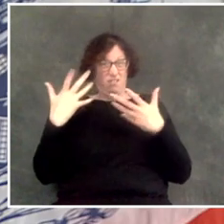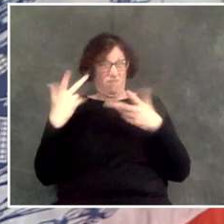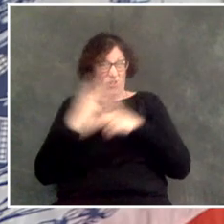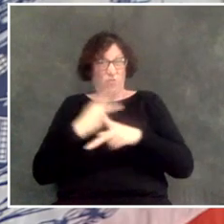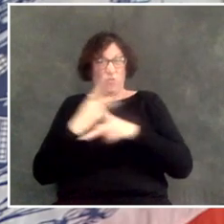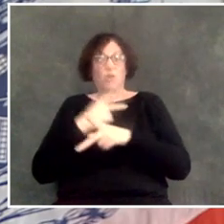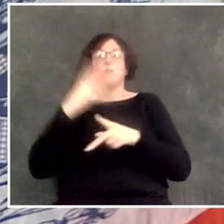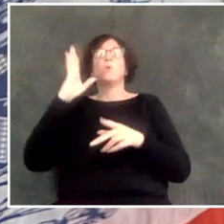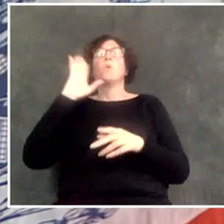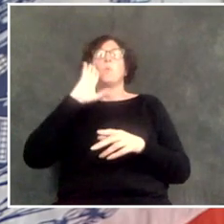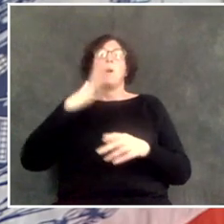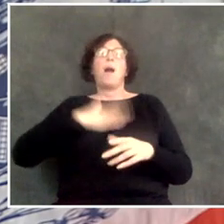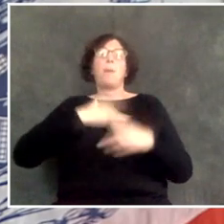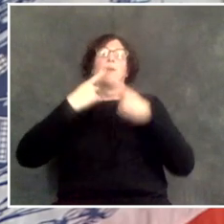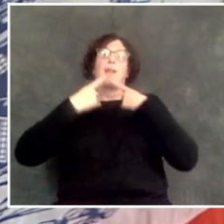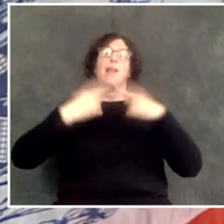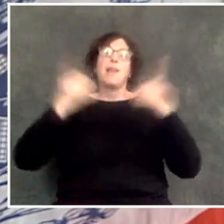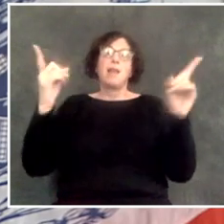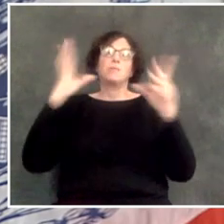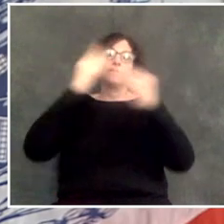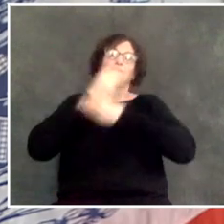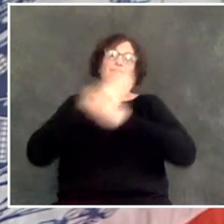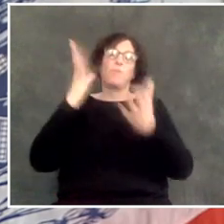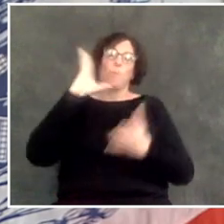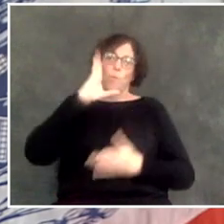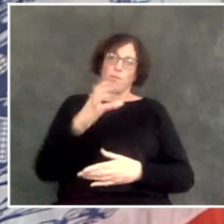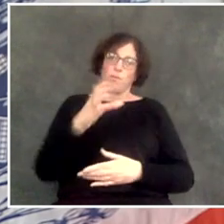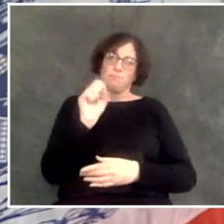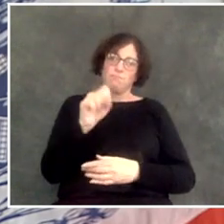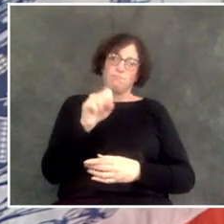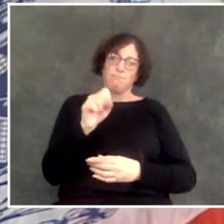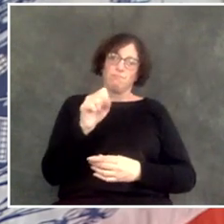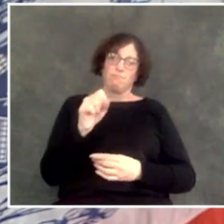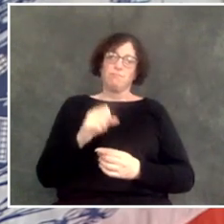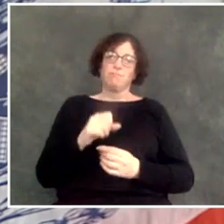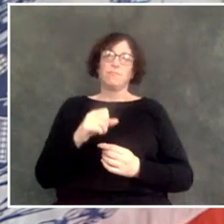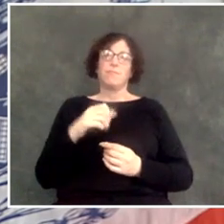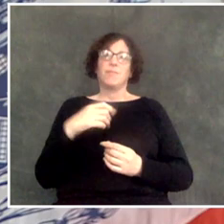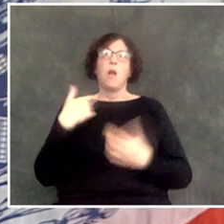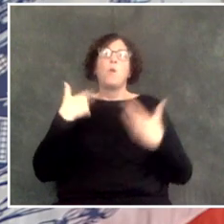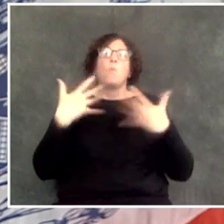sure. But until that time, we don't want false hope. We don't want people,